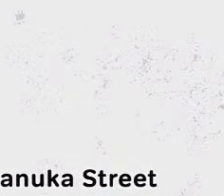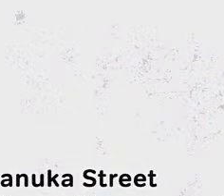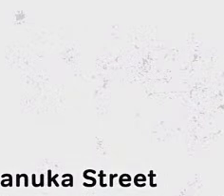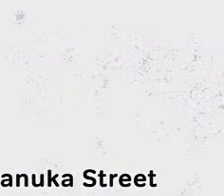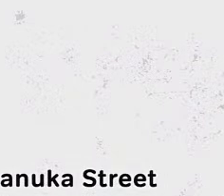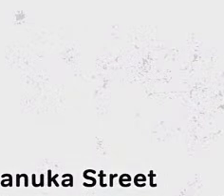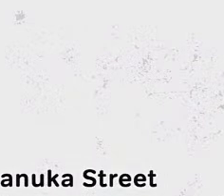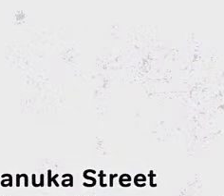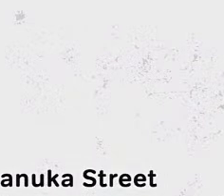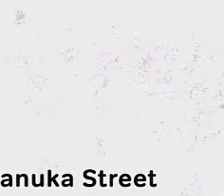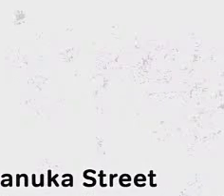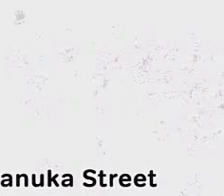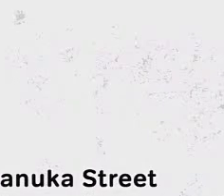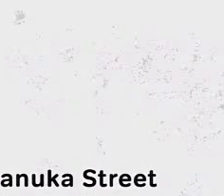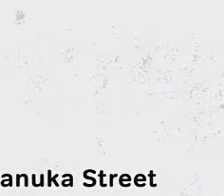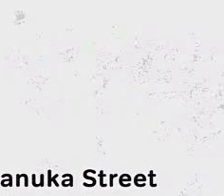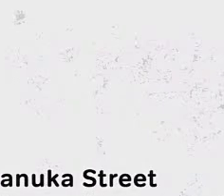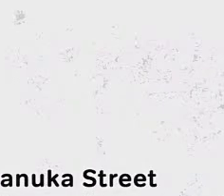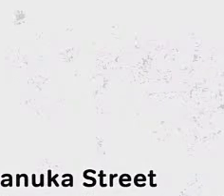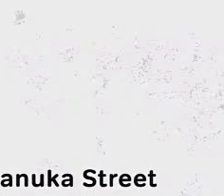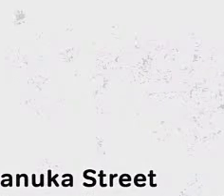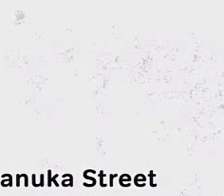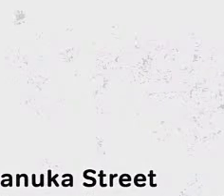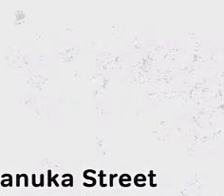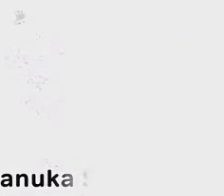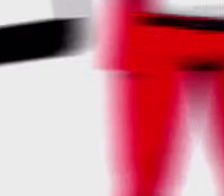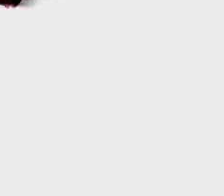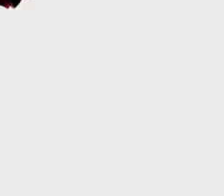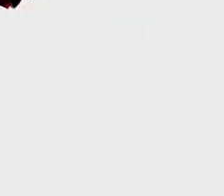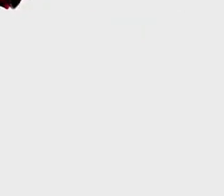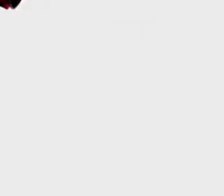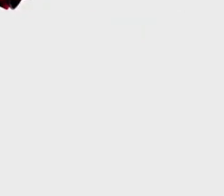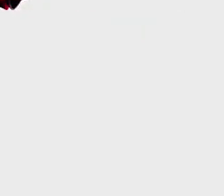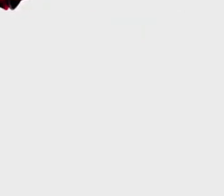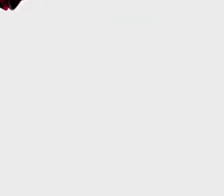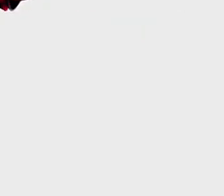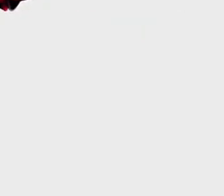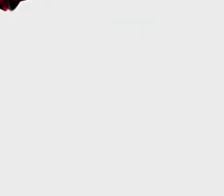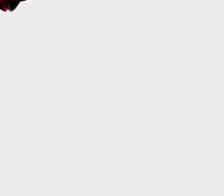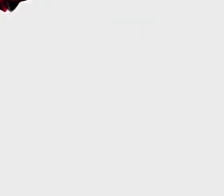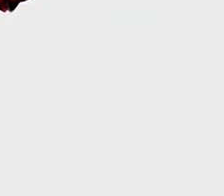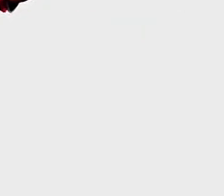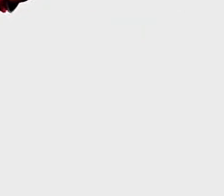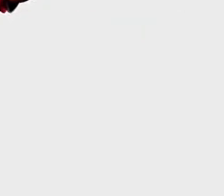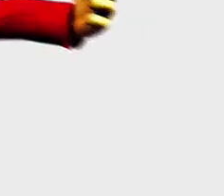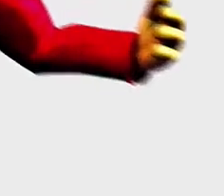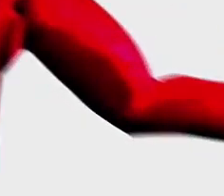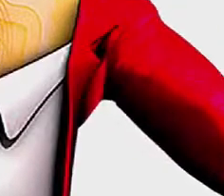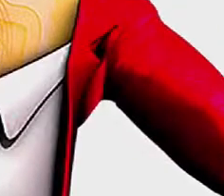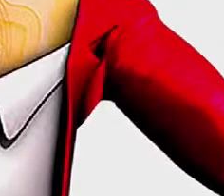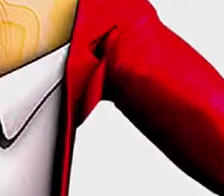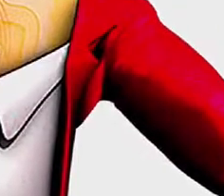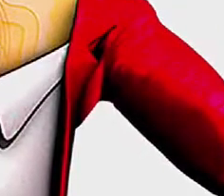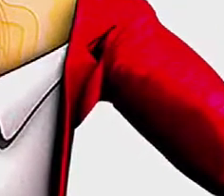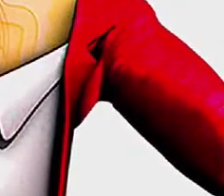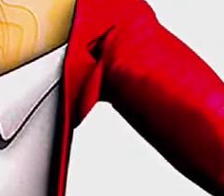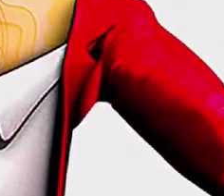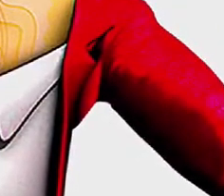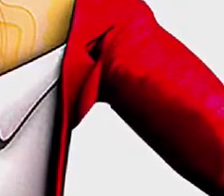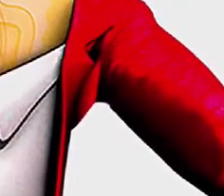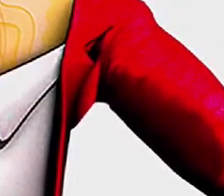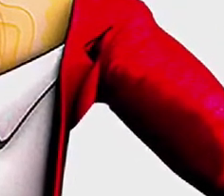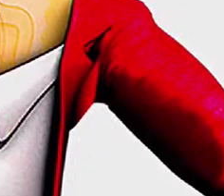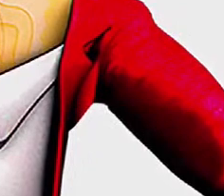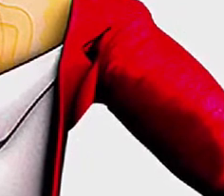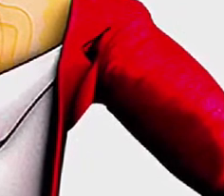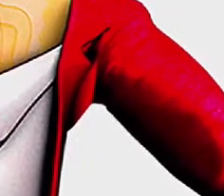Benchuanka Street, Majestic Brands Office at Bulange Mengo. You can also buy your ticket using Airtel Money. Dial